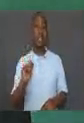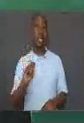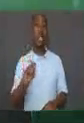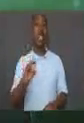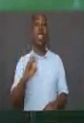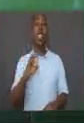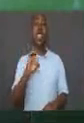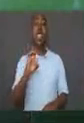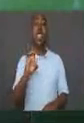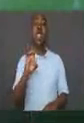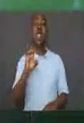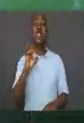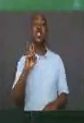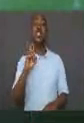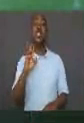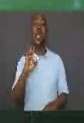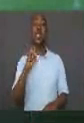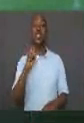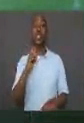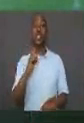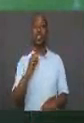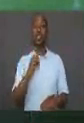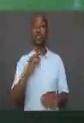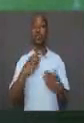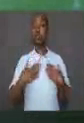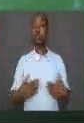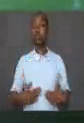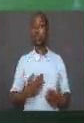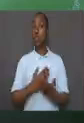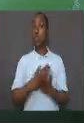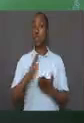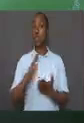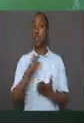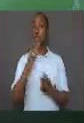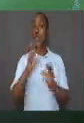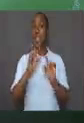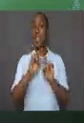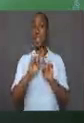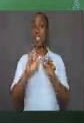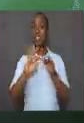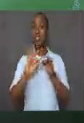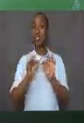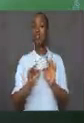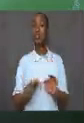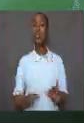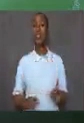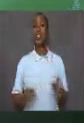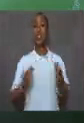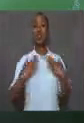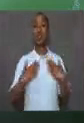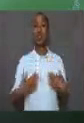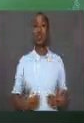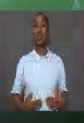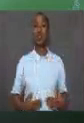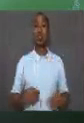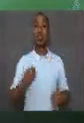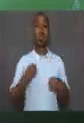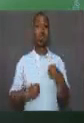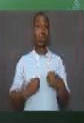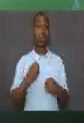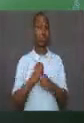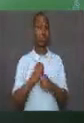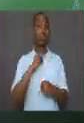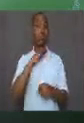body. Also, try to name a few organs in the human body that perform